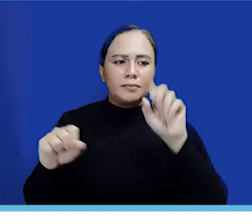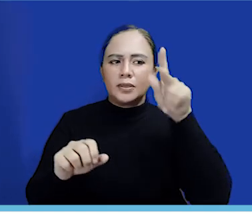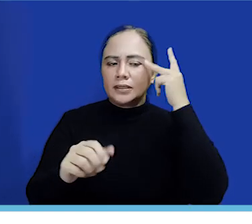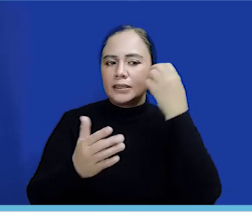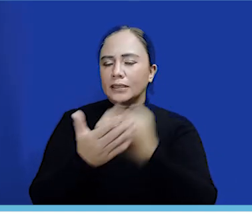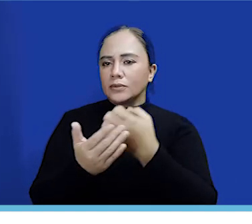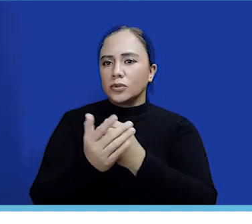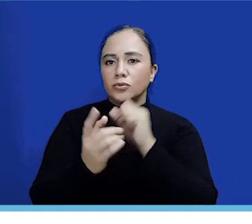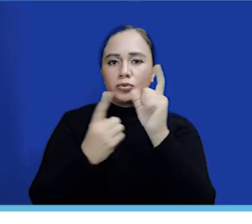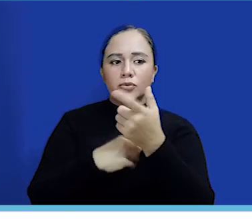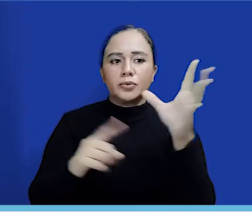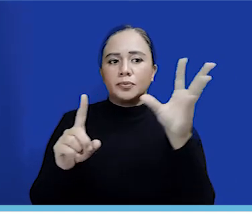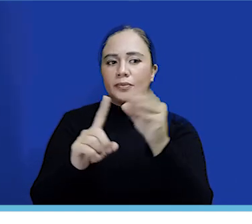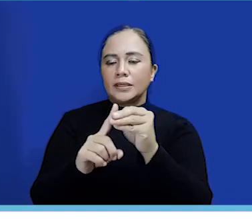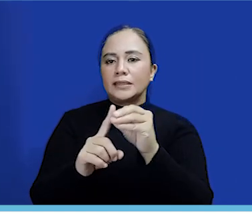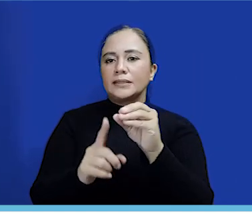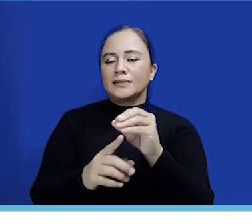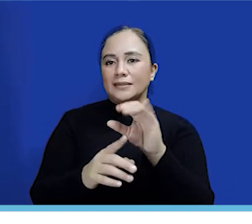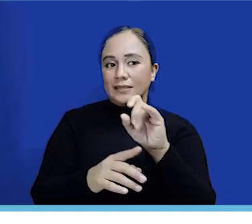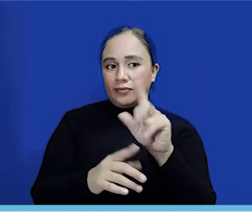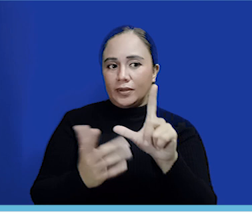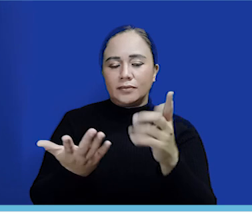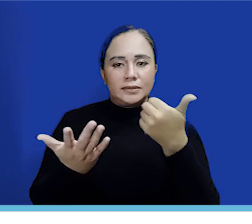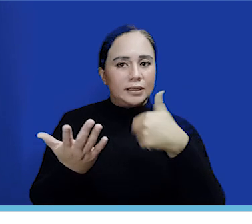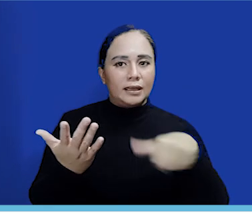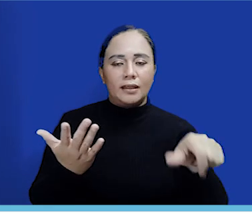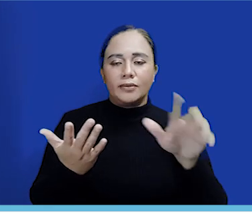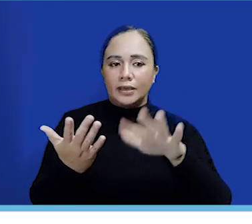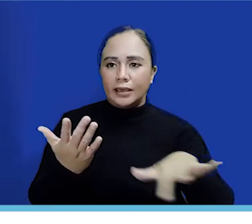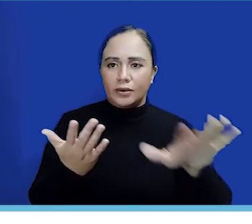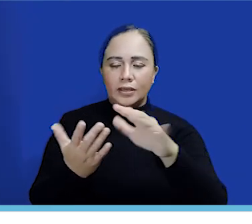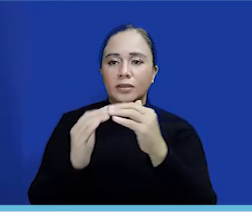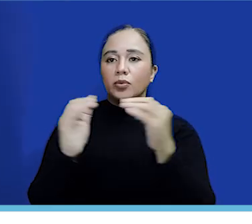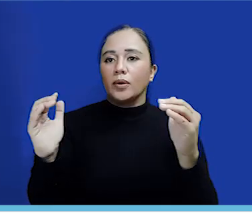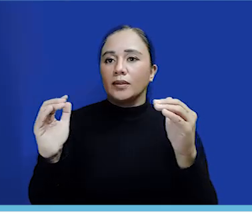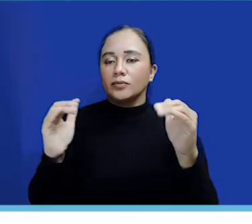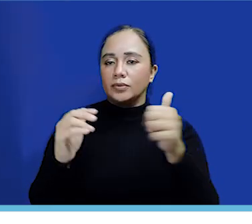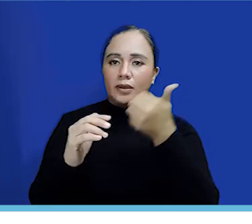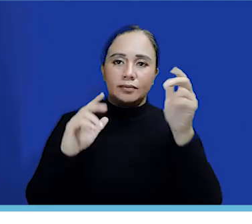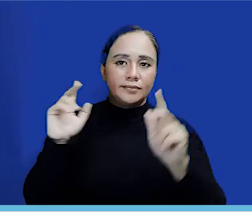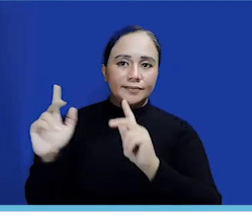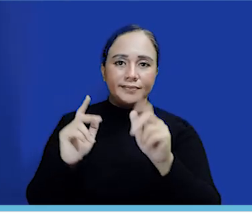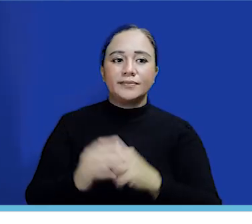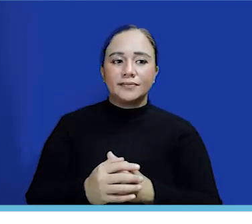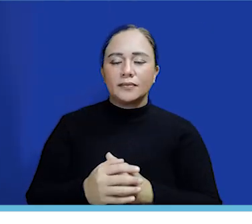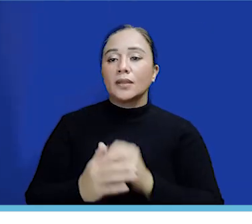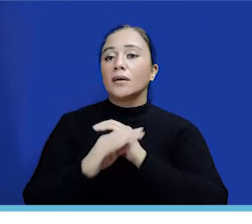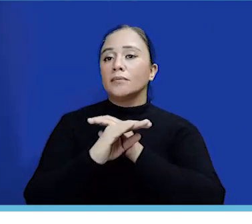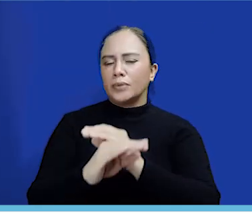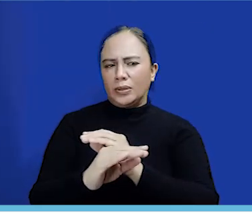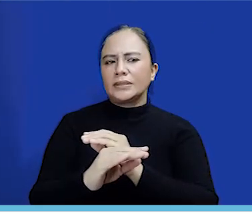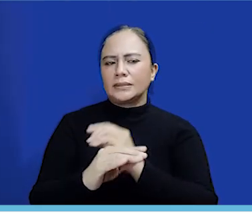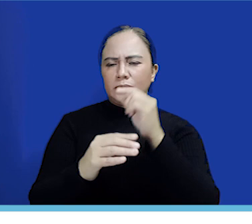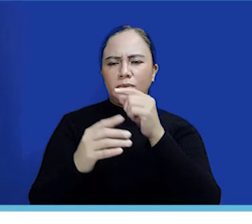political, economic, social, cultural, civil, or any other field on an equal basis with others.